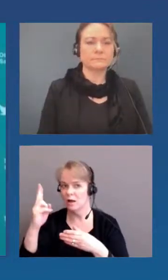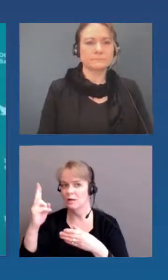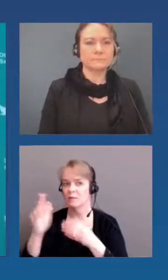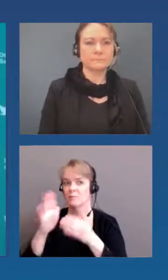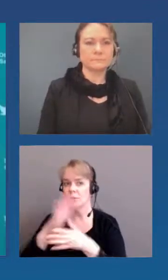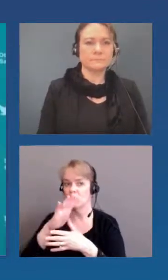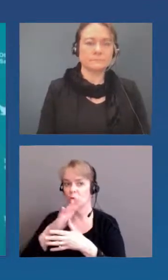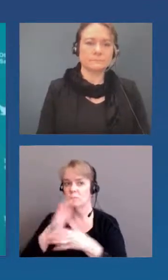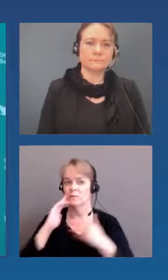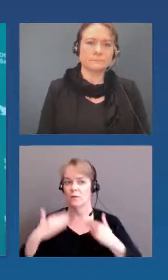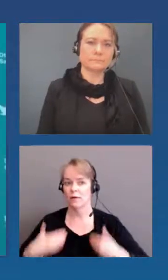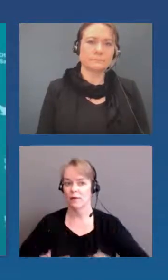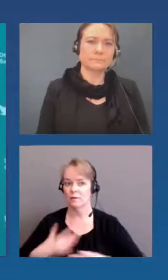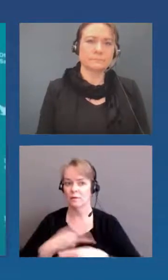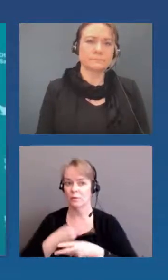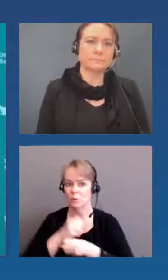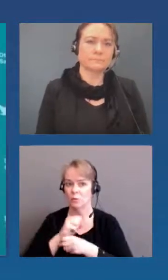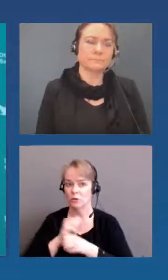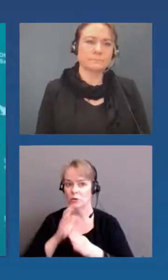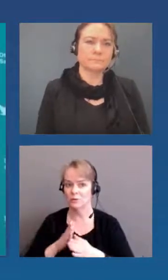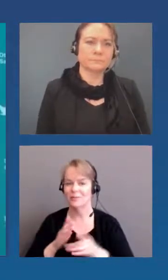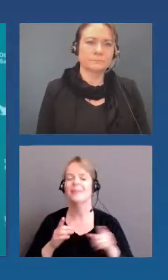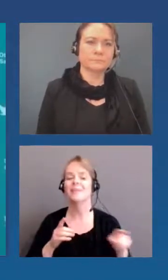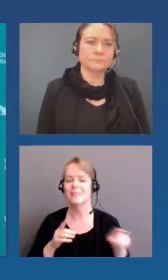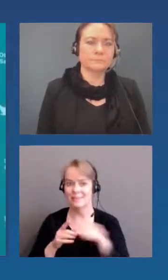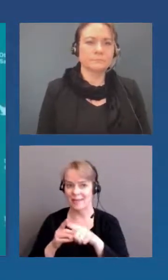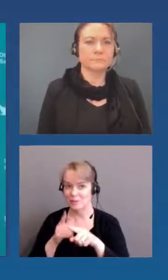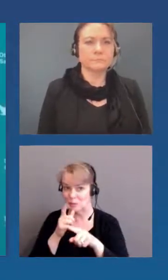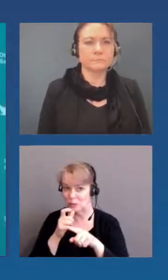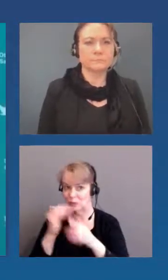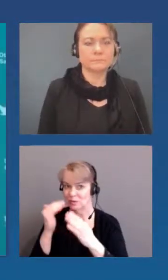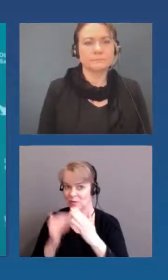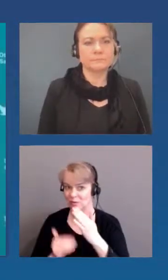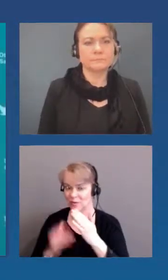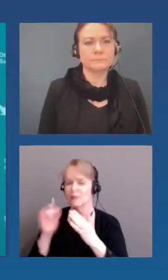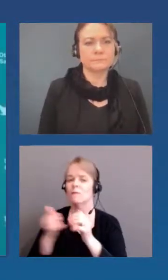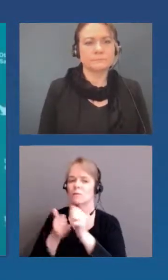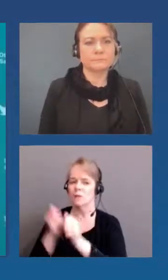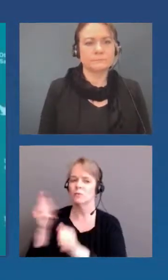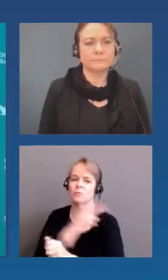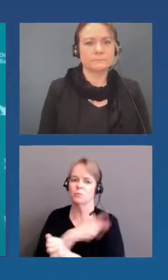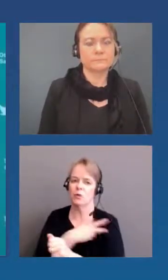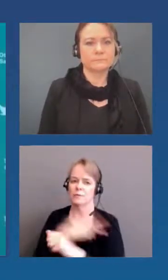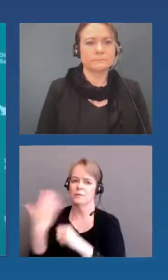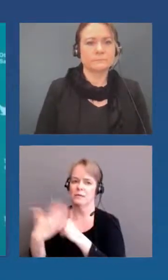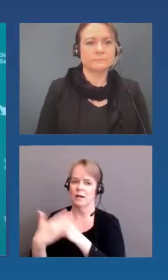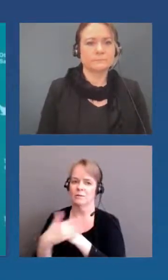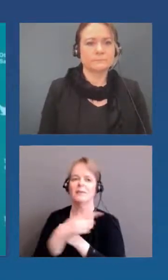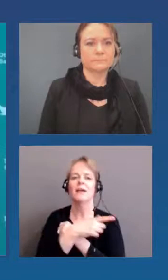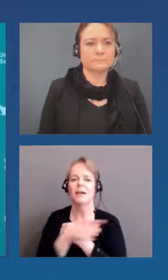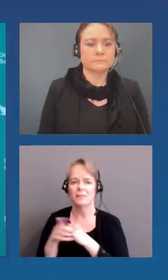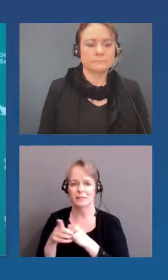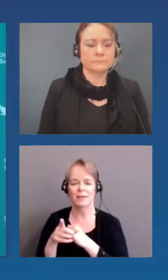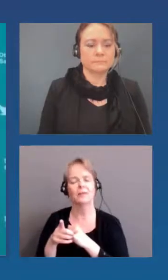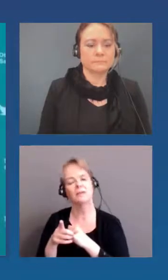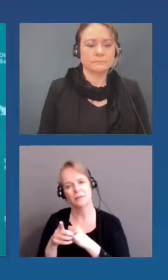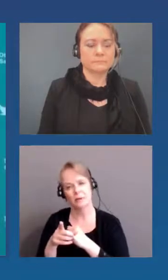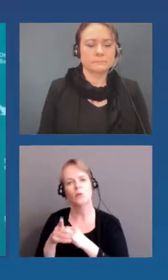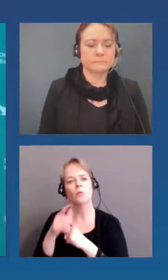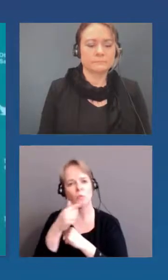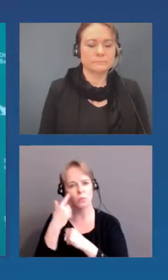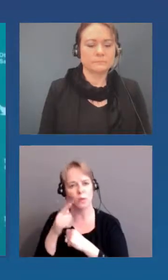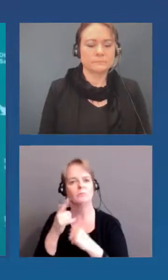to pre-register starting this week. And it is, a self-identification